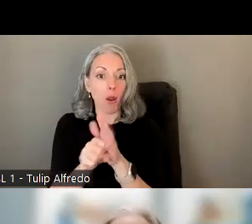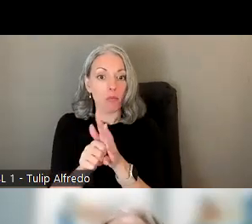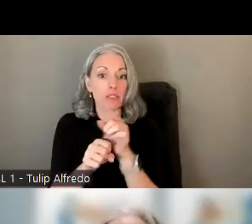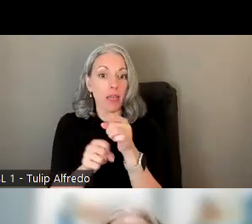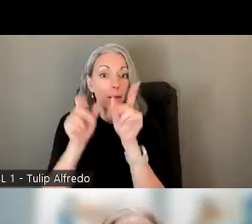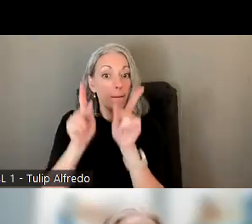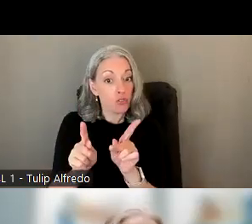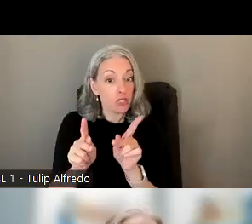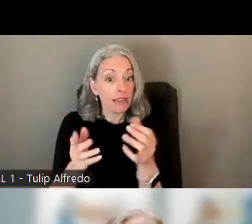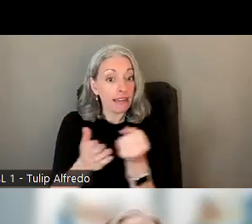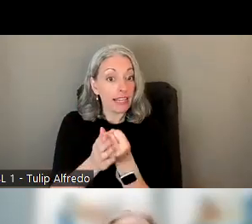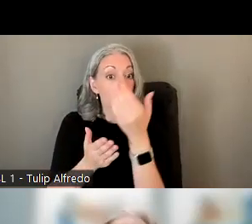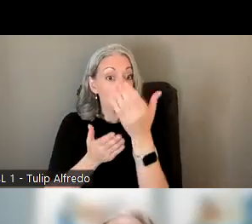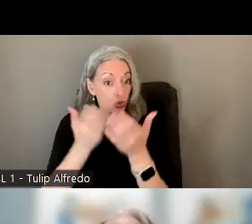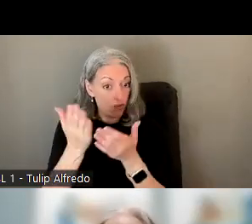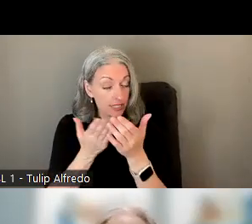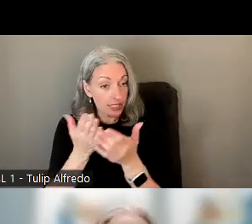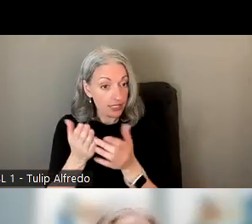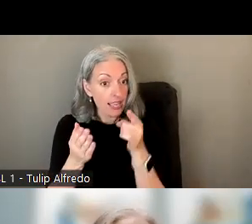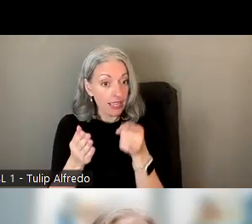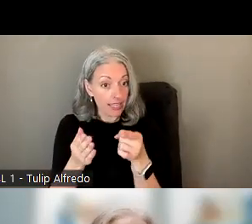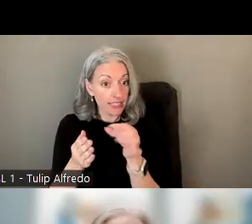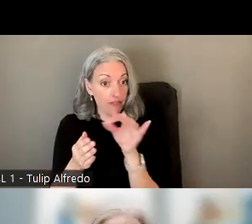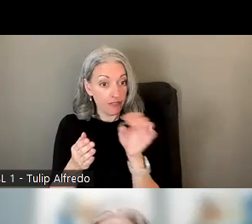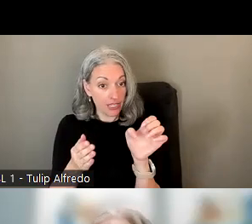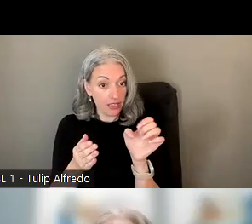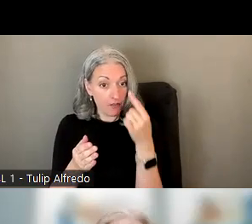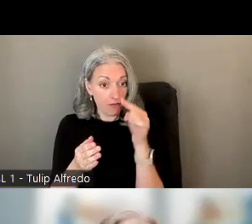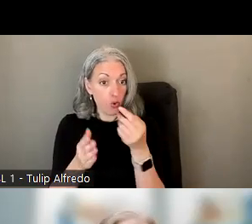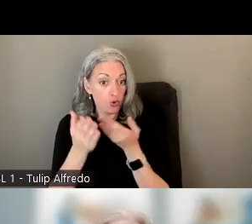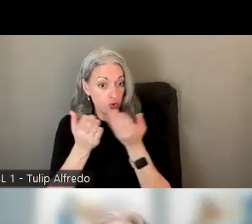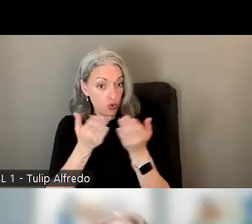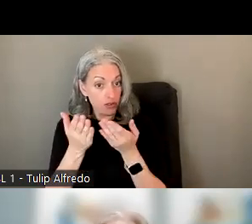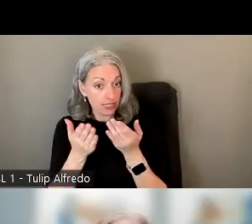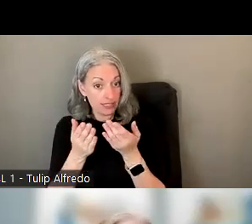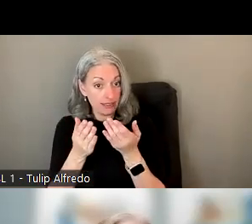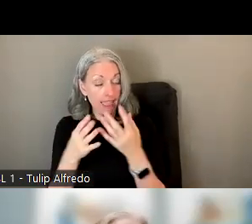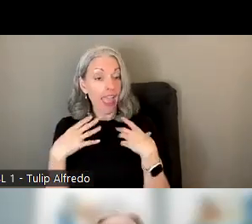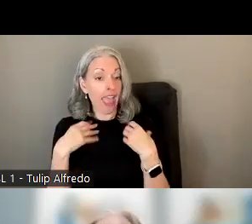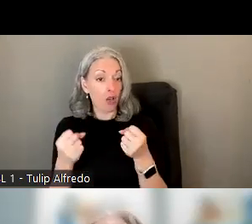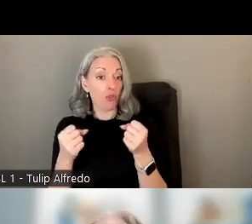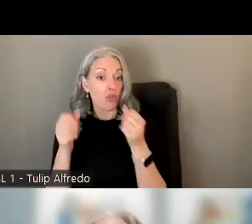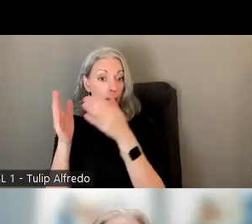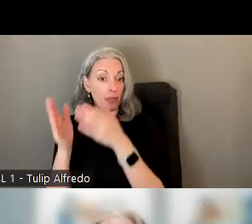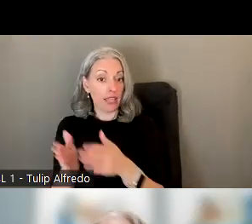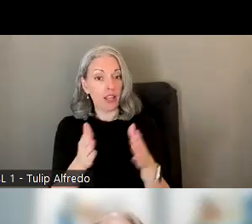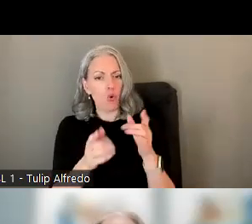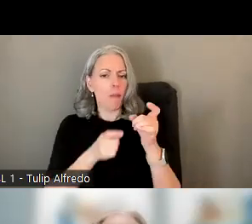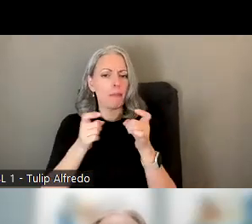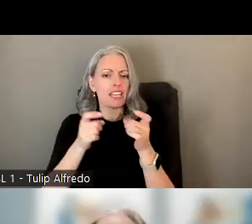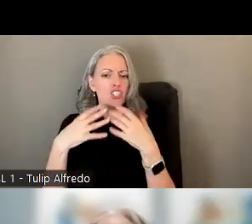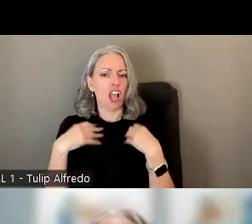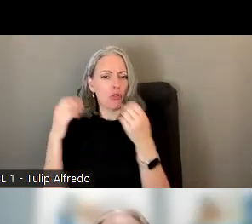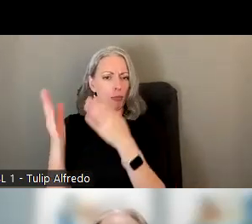individual receiving the service is in a fee-for-service insurance health plan or in a managed health plan,